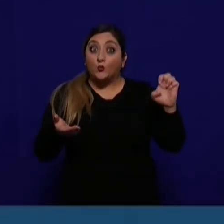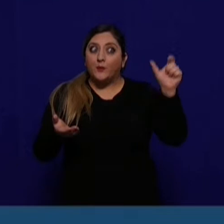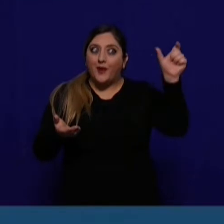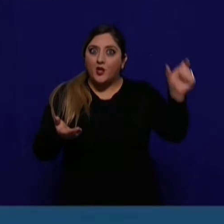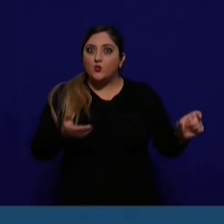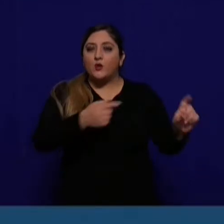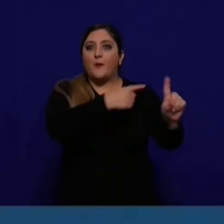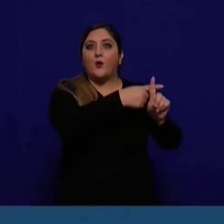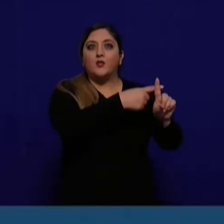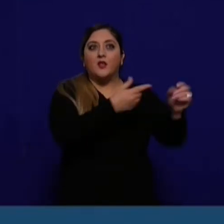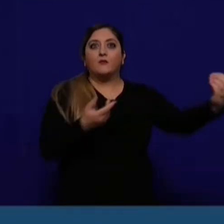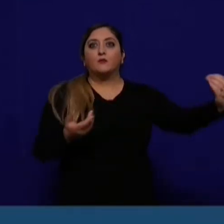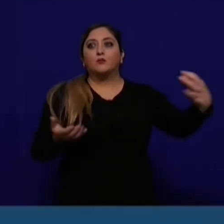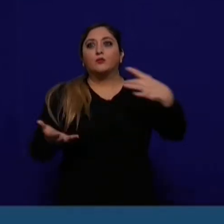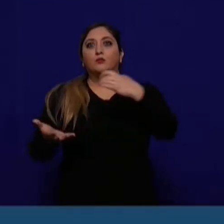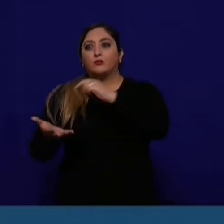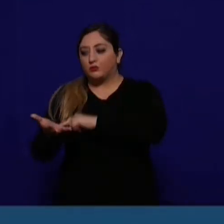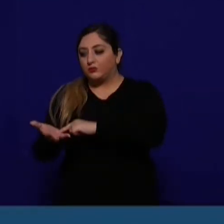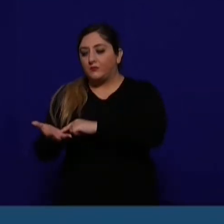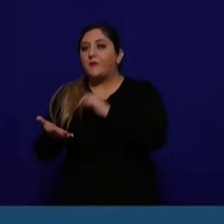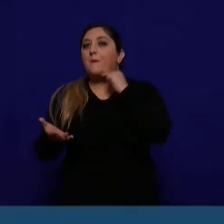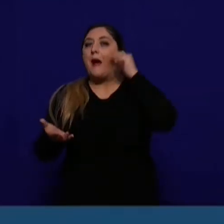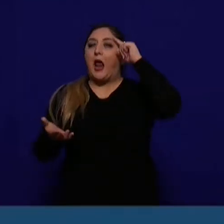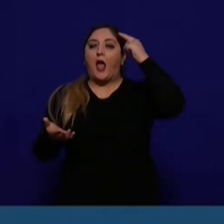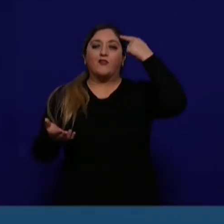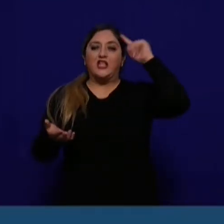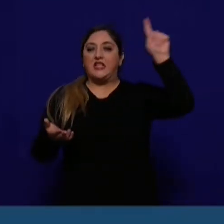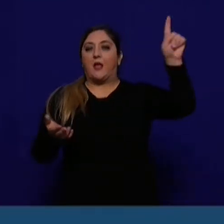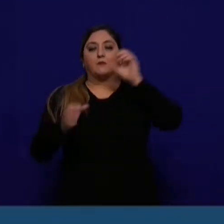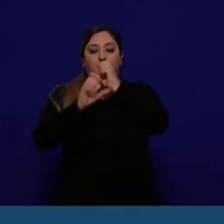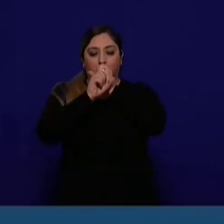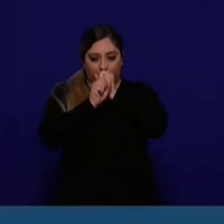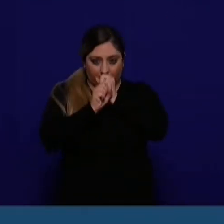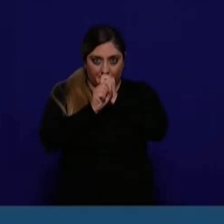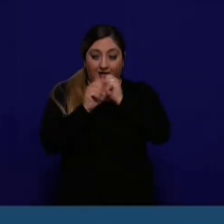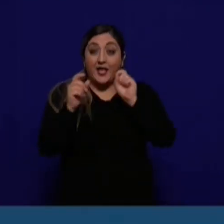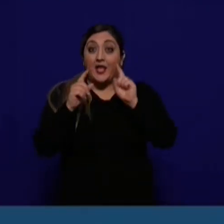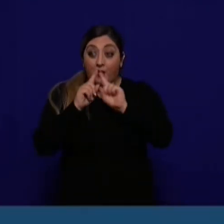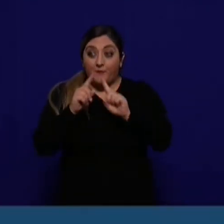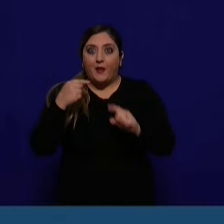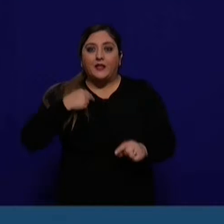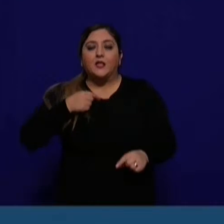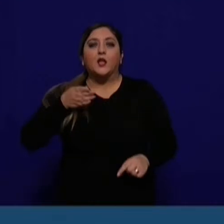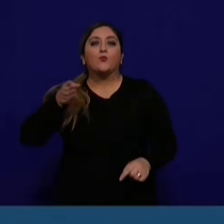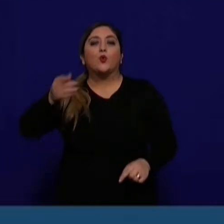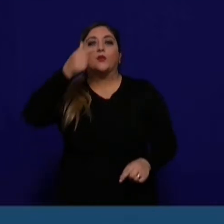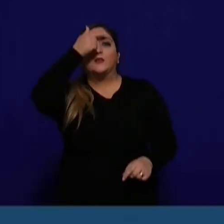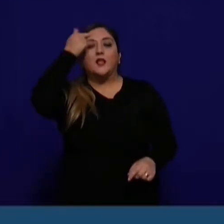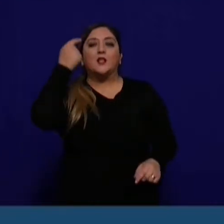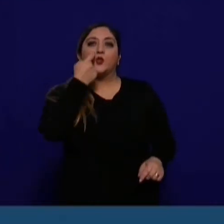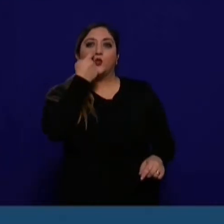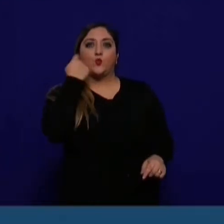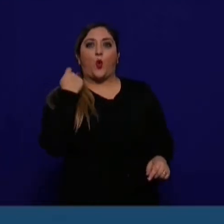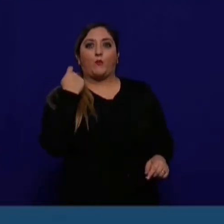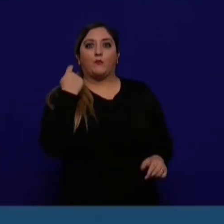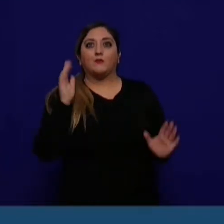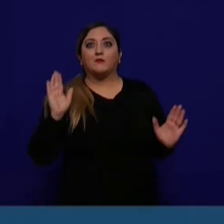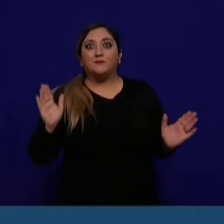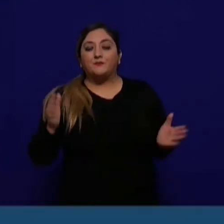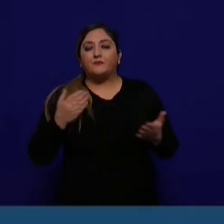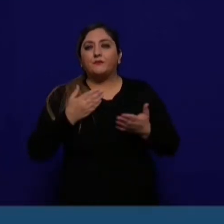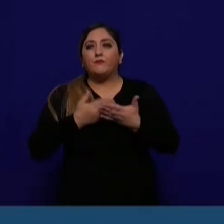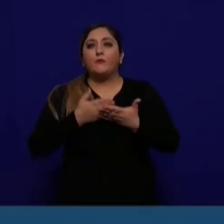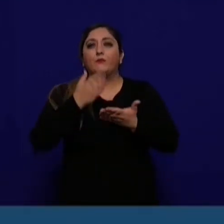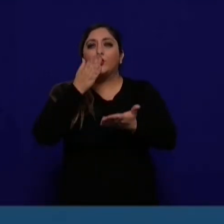fl-app, hemmhekk ħajoħroġ alert u inti tiġi informata. Allura inti qiegħed tiġi protett biex jekk inti kont espost, kun tista' tagħmel it-test ħalli